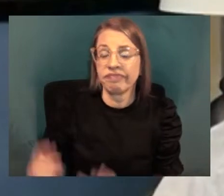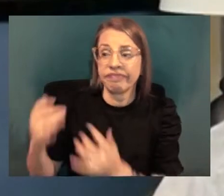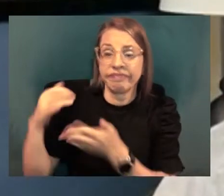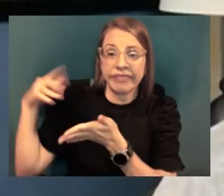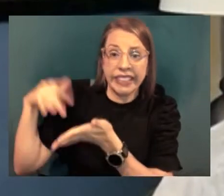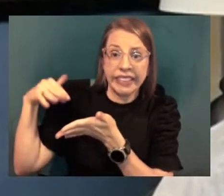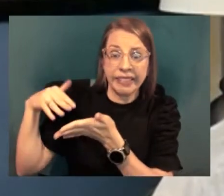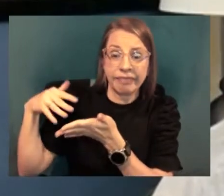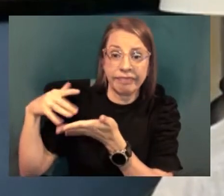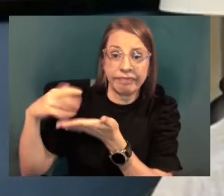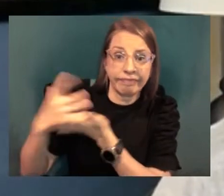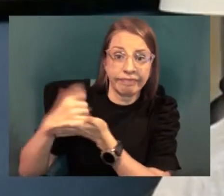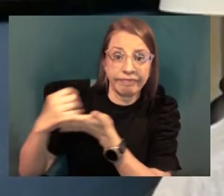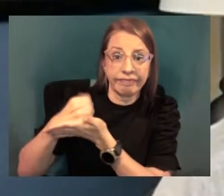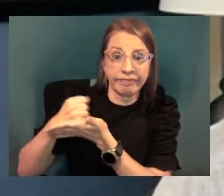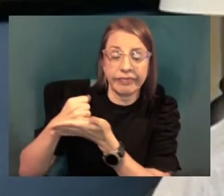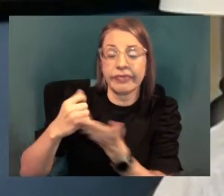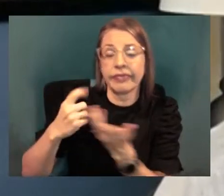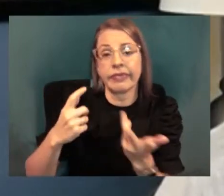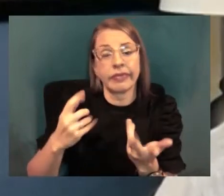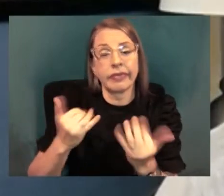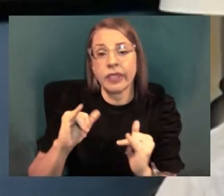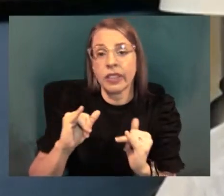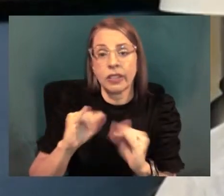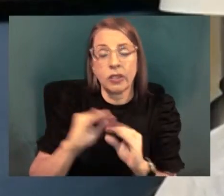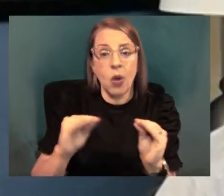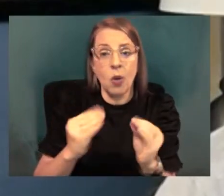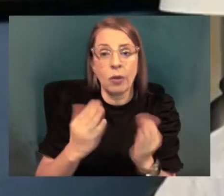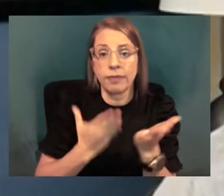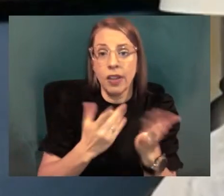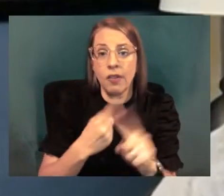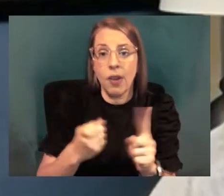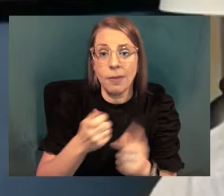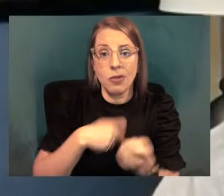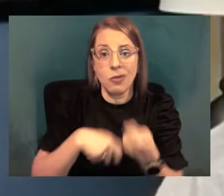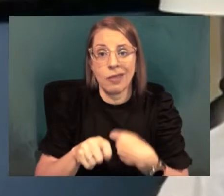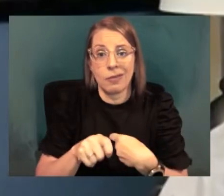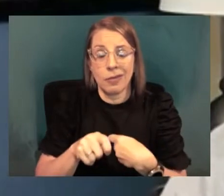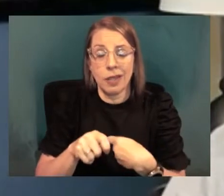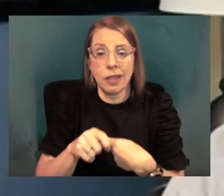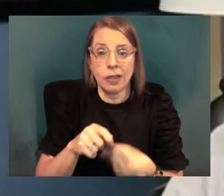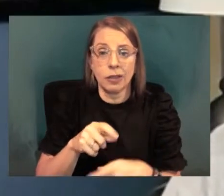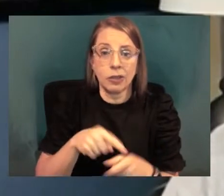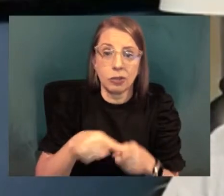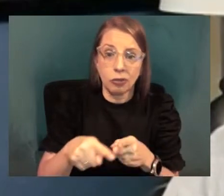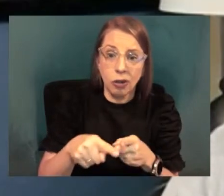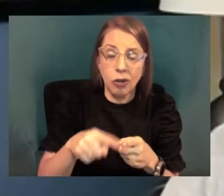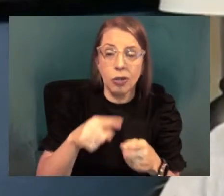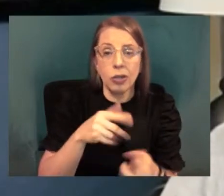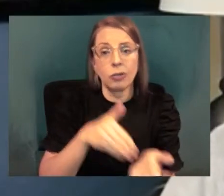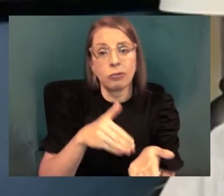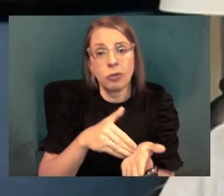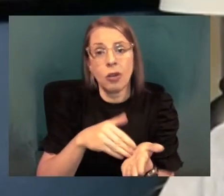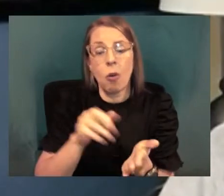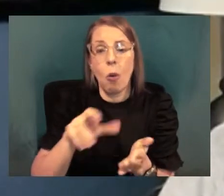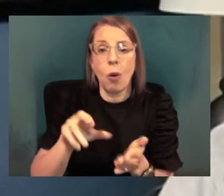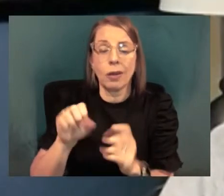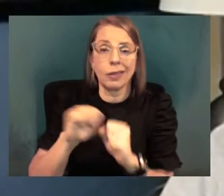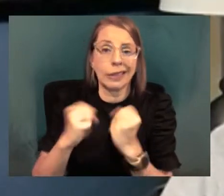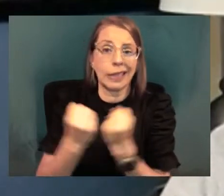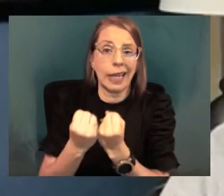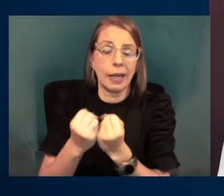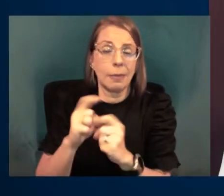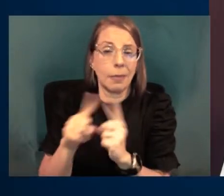guidance from the transplant physicians or the transplant society that I'm aware of, but I think they are probably moving in that